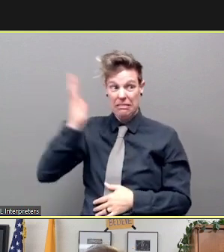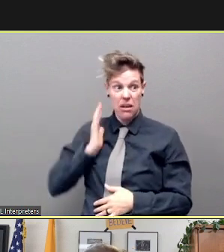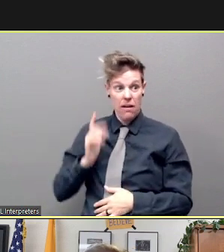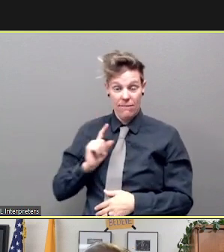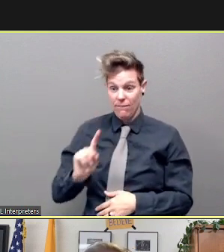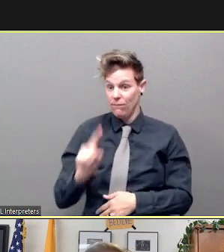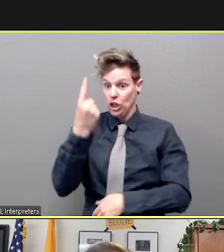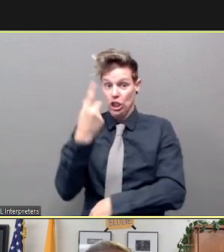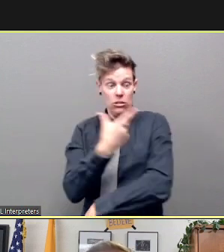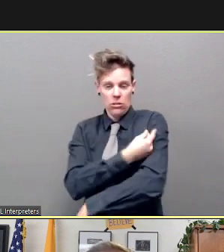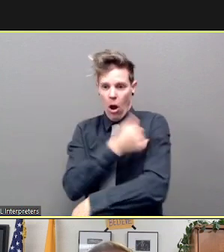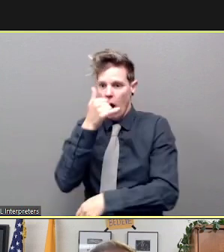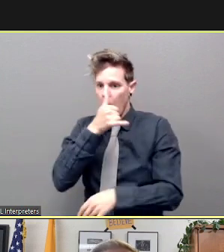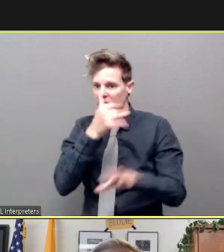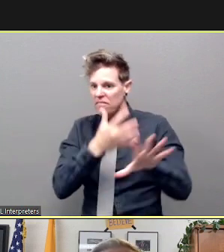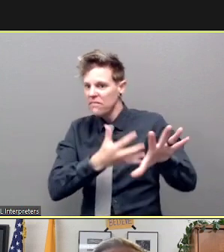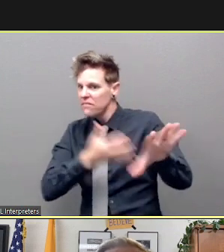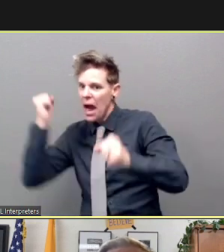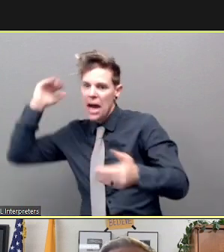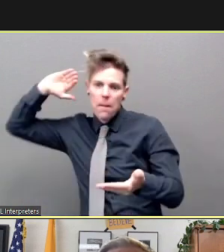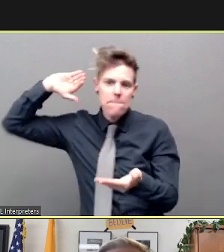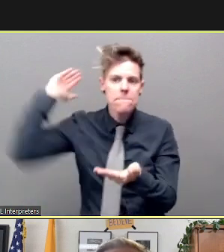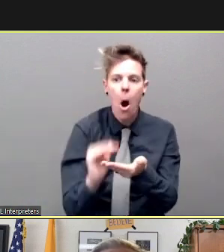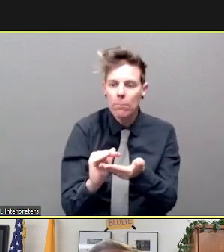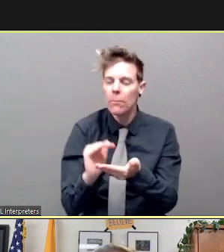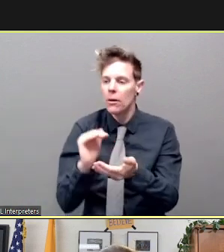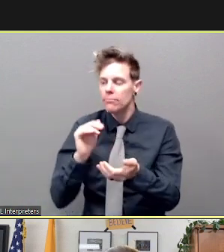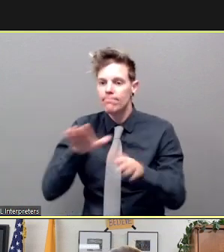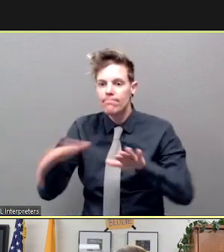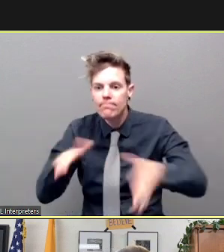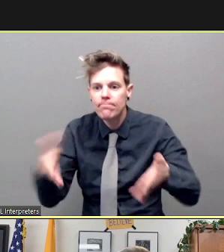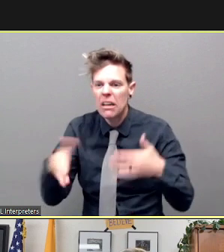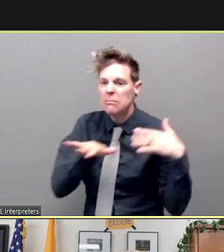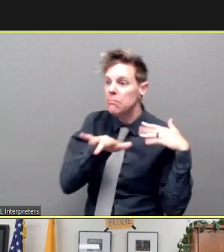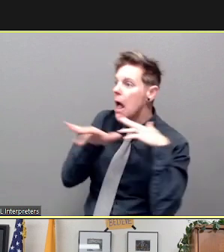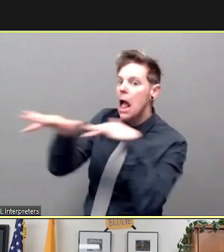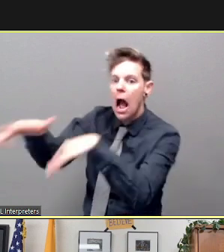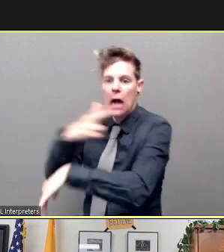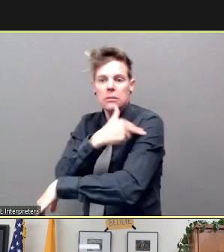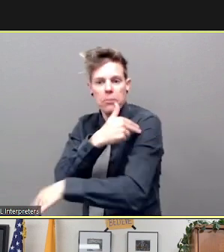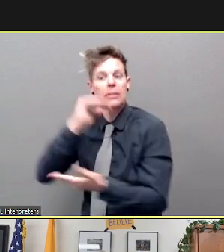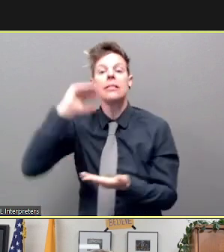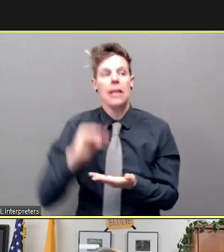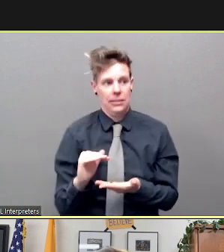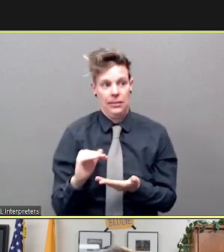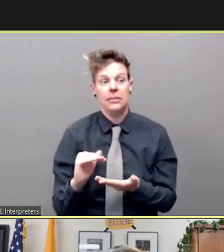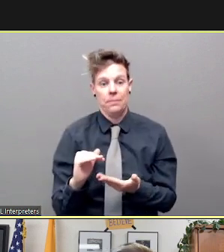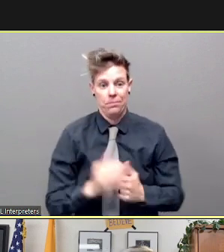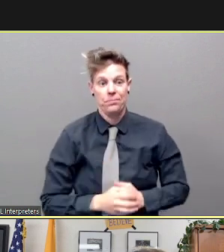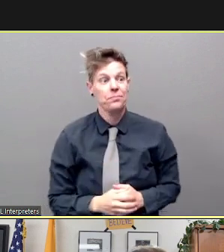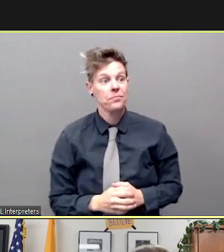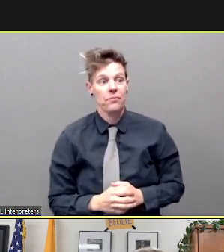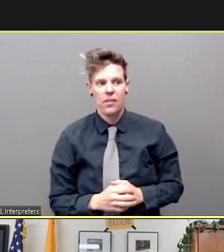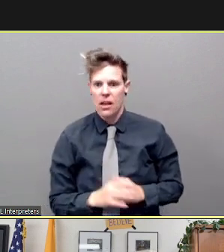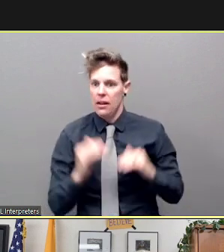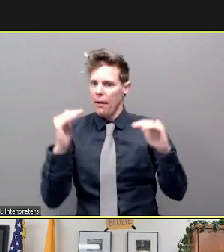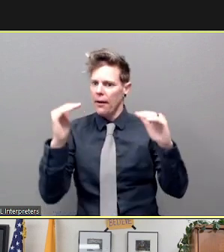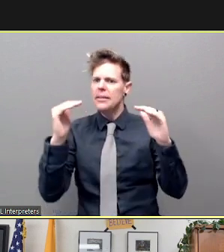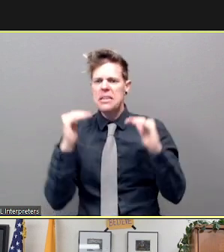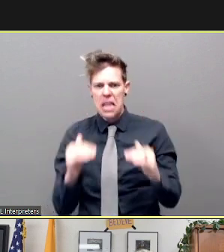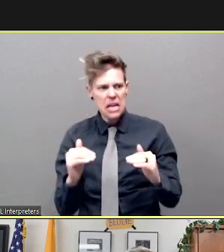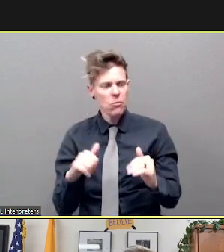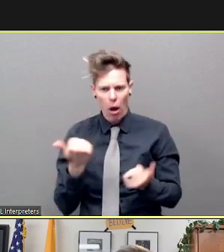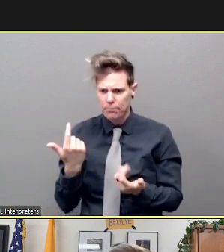I've gotten a lot of emails lately on another vaccine-related topic we'll get to, and people are saying it's been proven that the